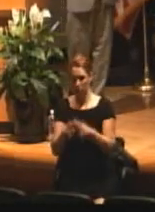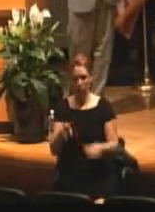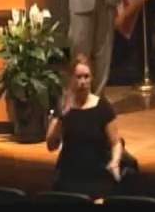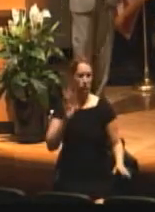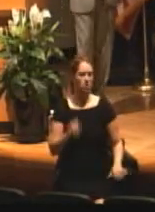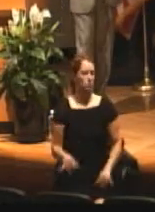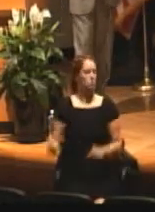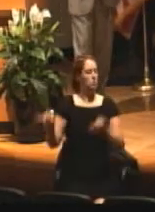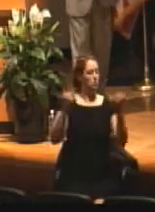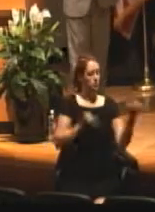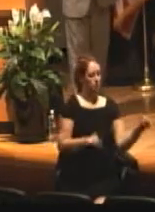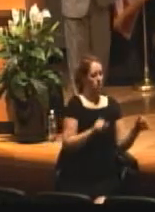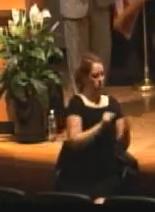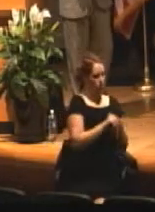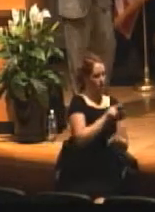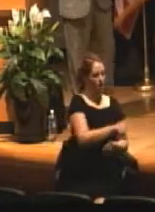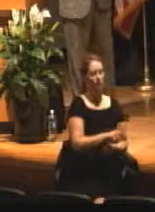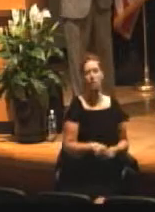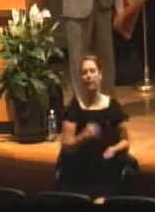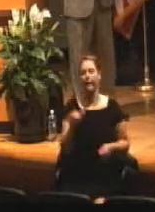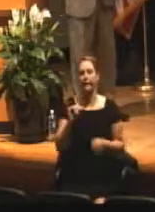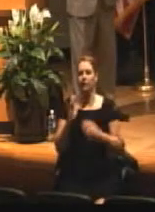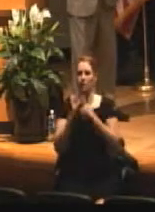to it seem fair?